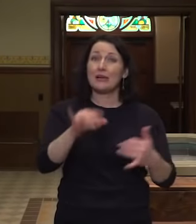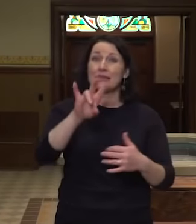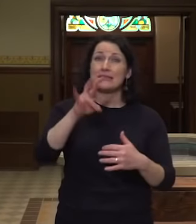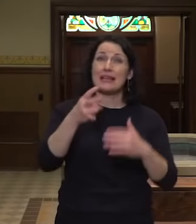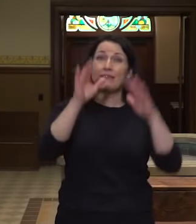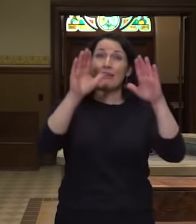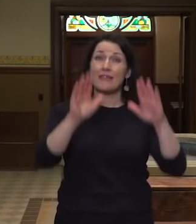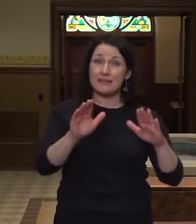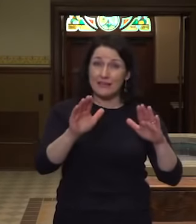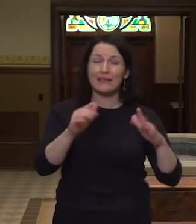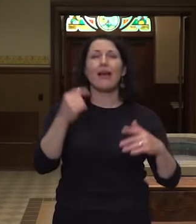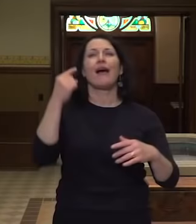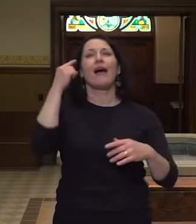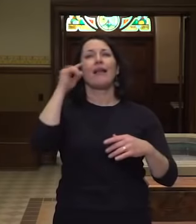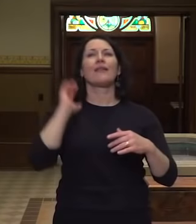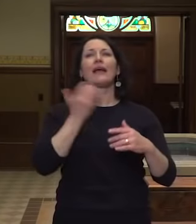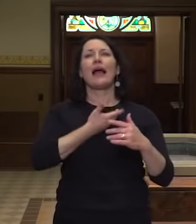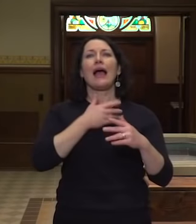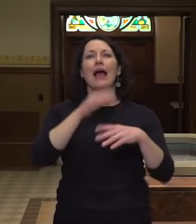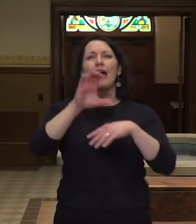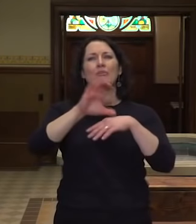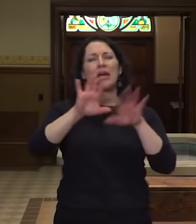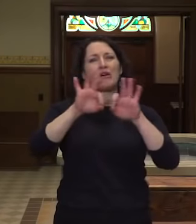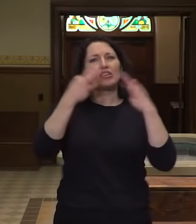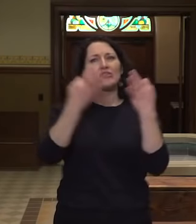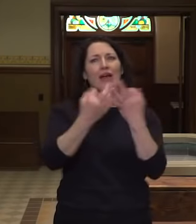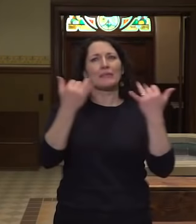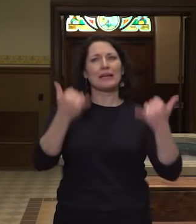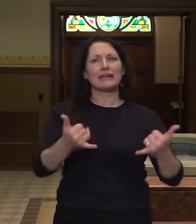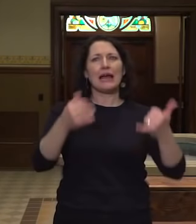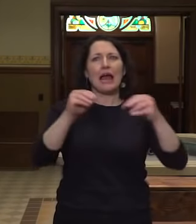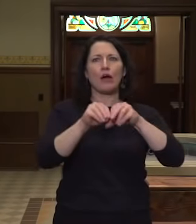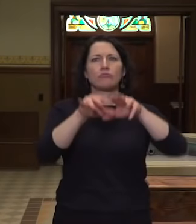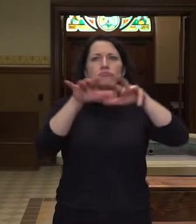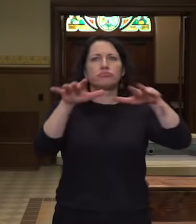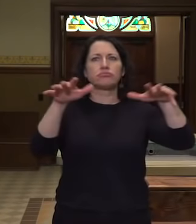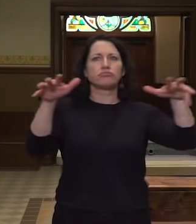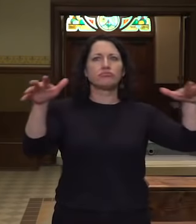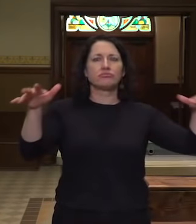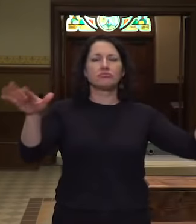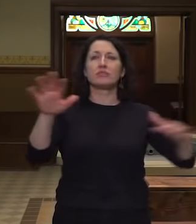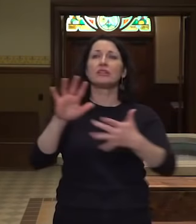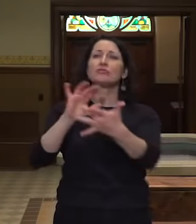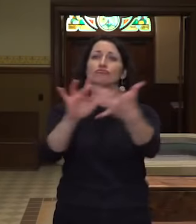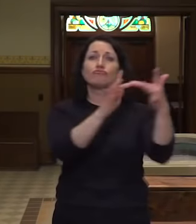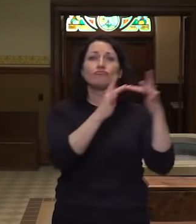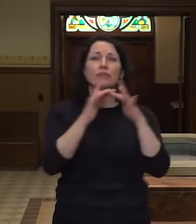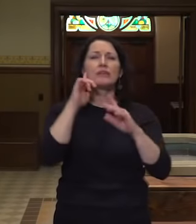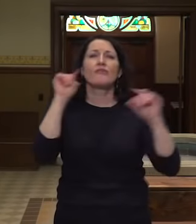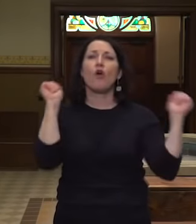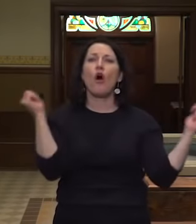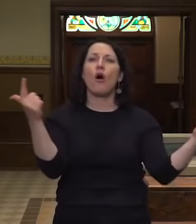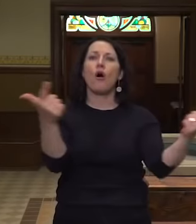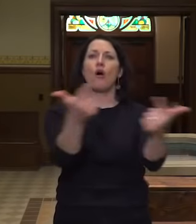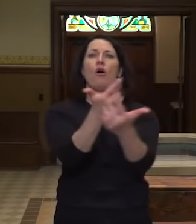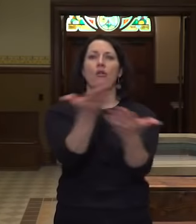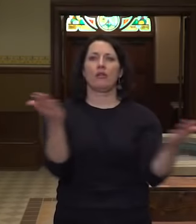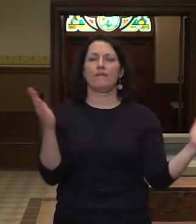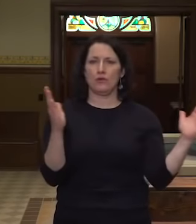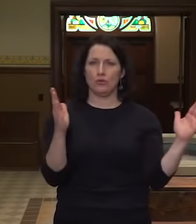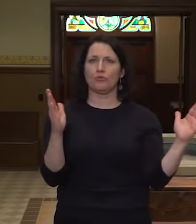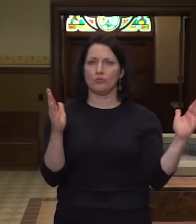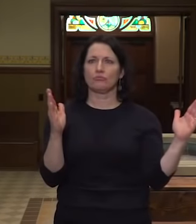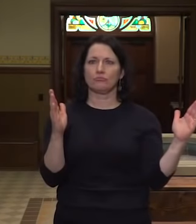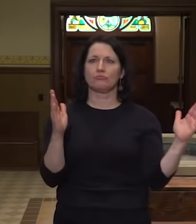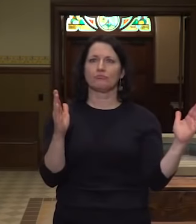think it's safe to say that our parish family has extended throughout the airways. And so this is for all of you tuning in